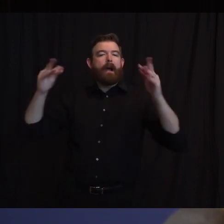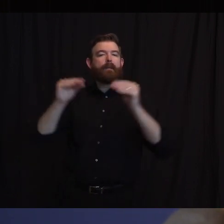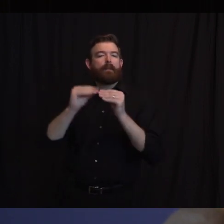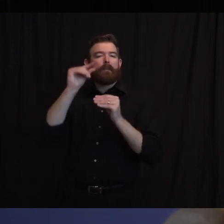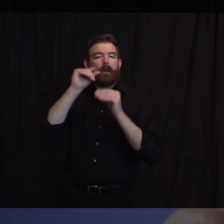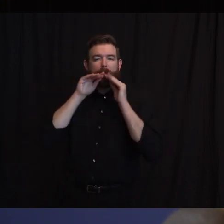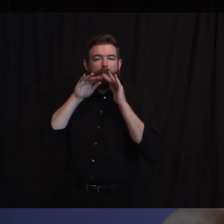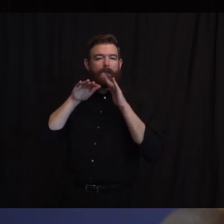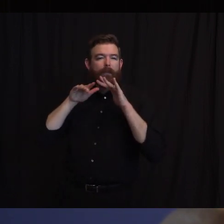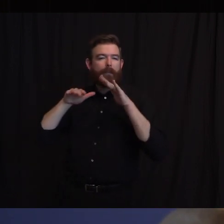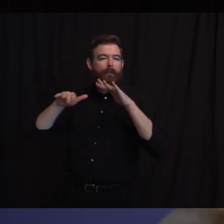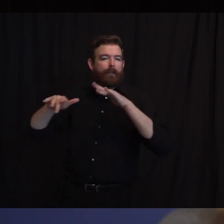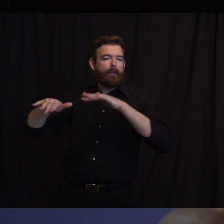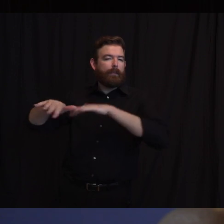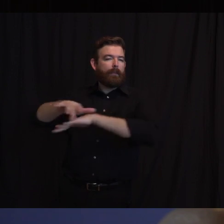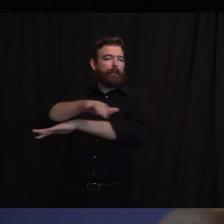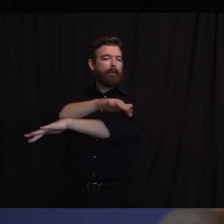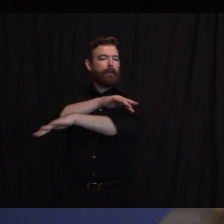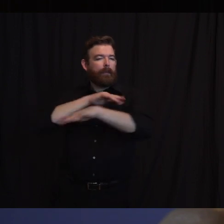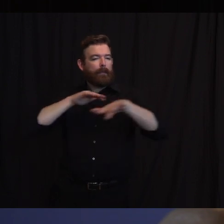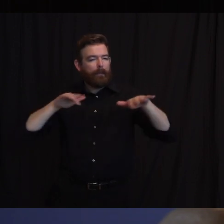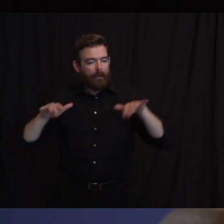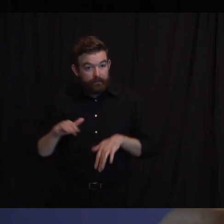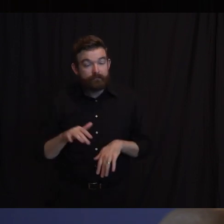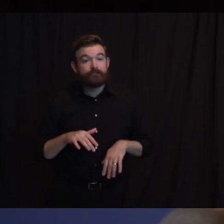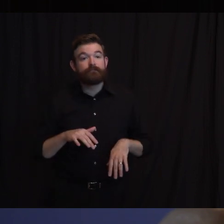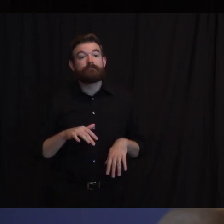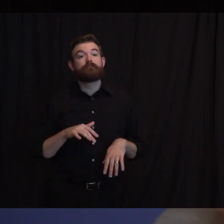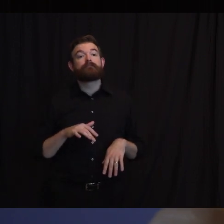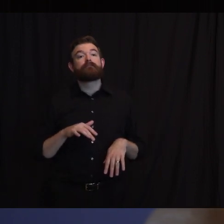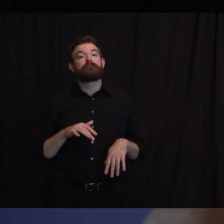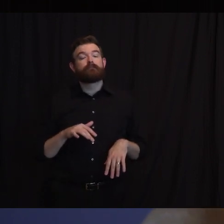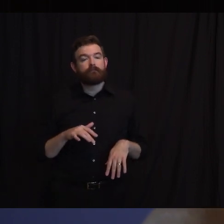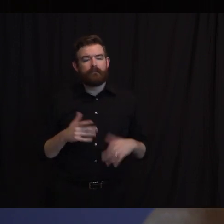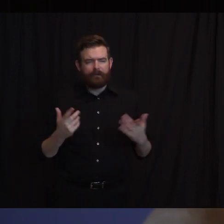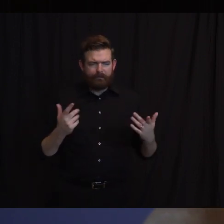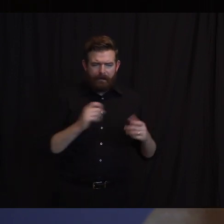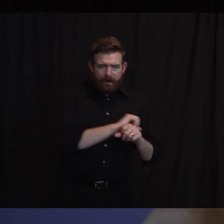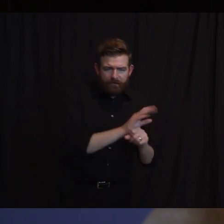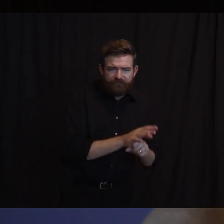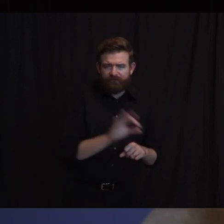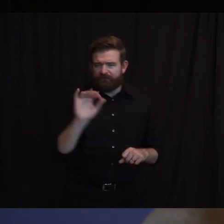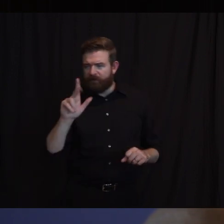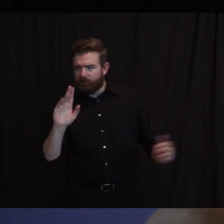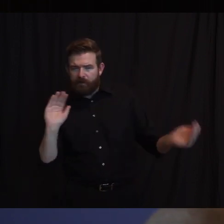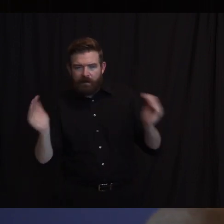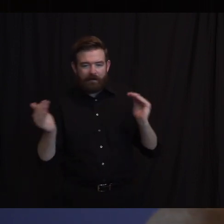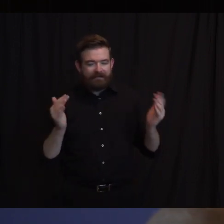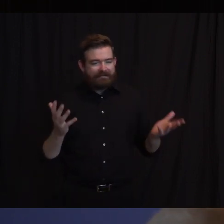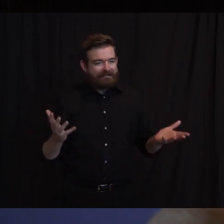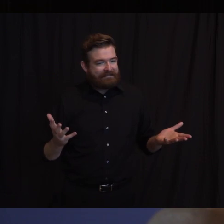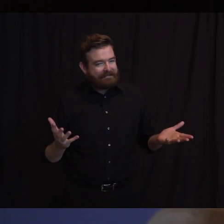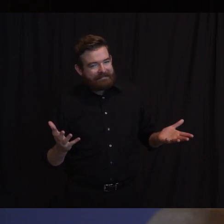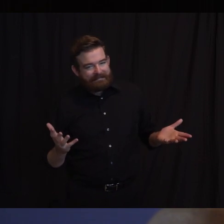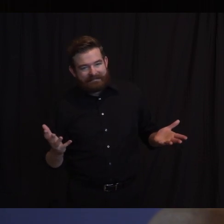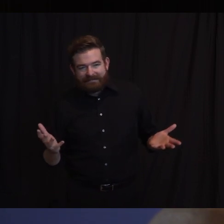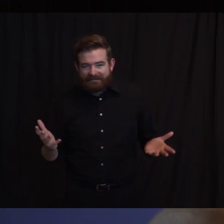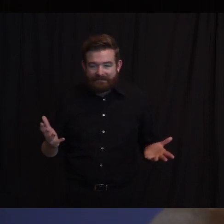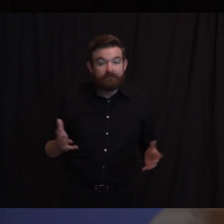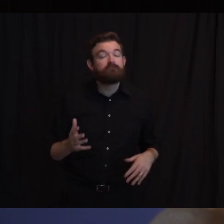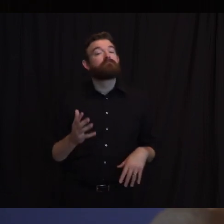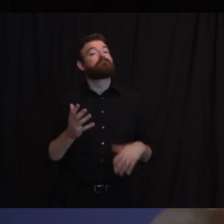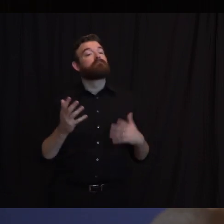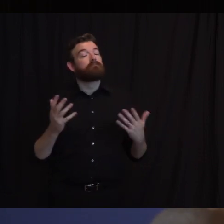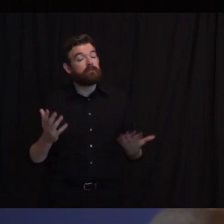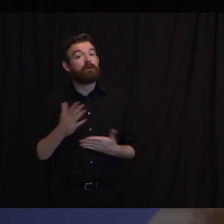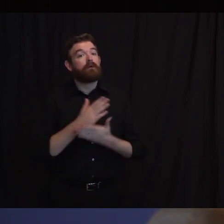for sure, and we still believe that the major means of transmission is through those bigger droplets, but it is believed that at least some of this illness is likely caused